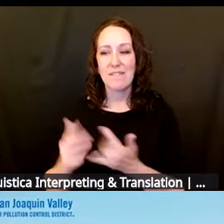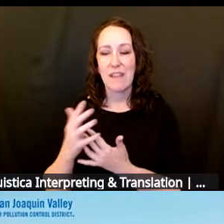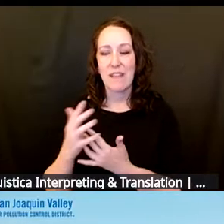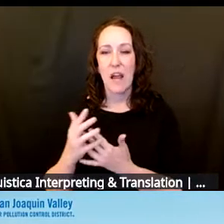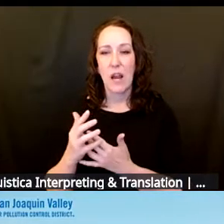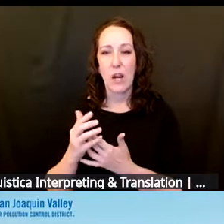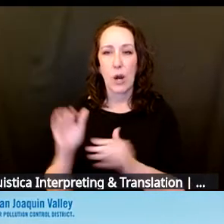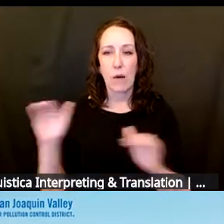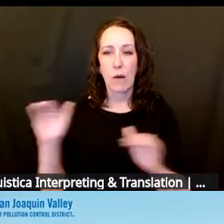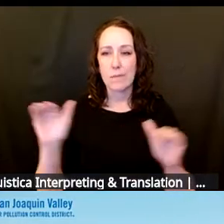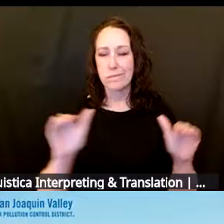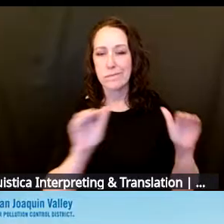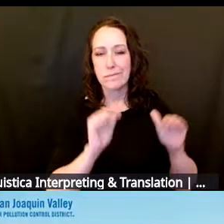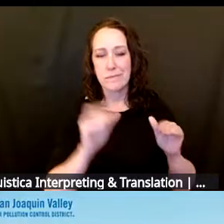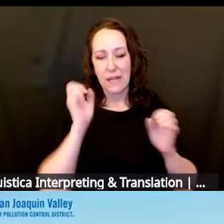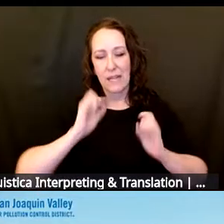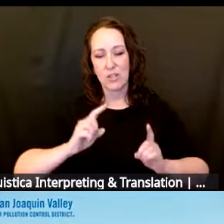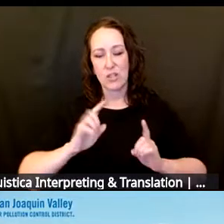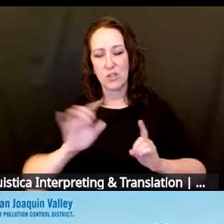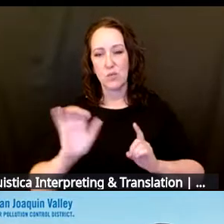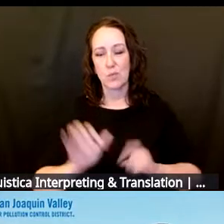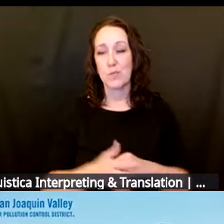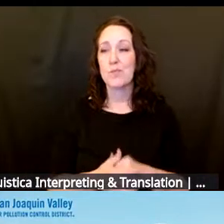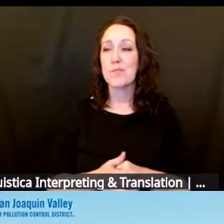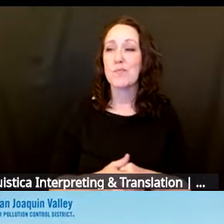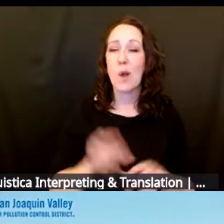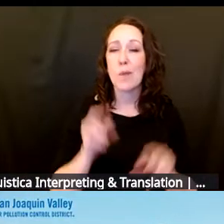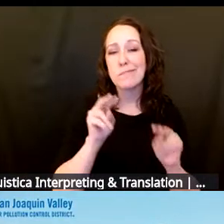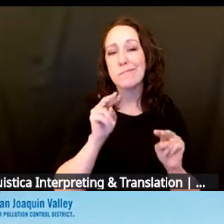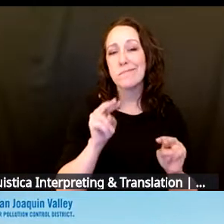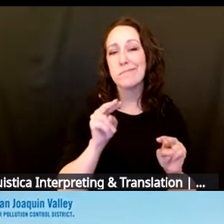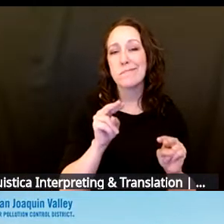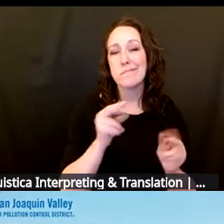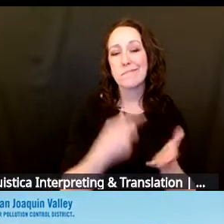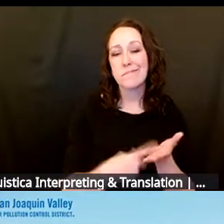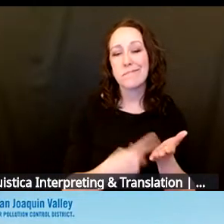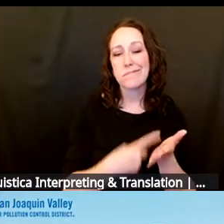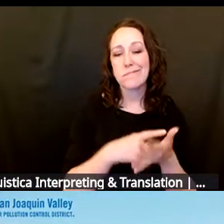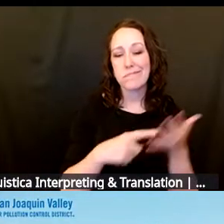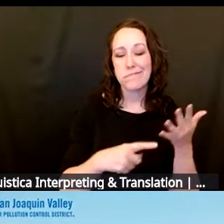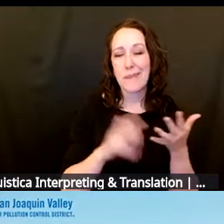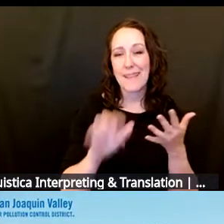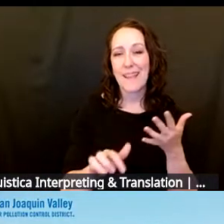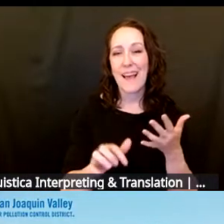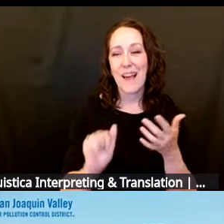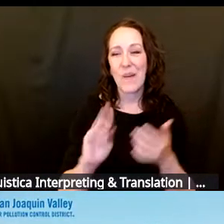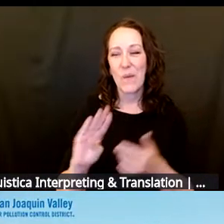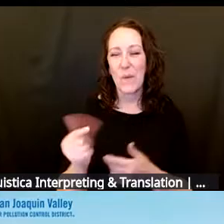so we are looking forward to talking about that in August.